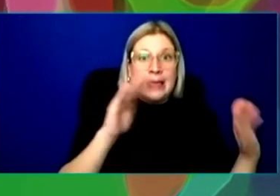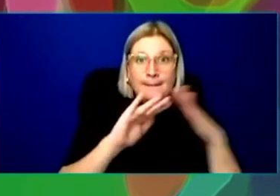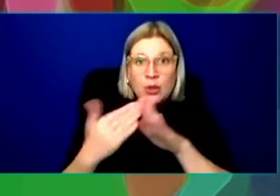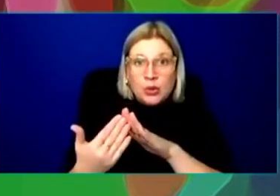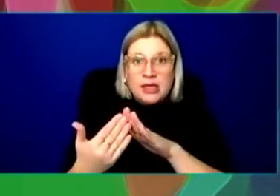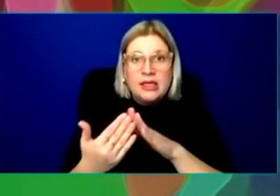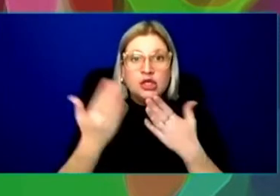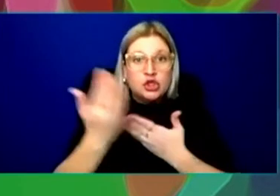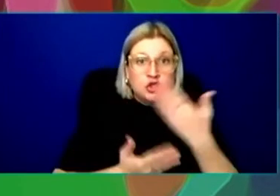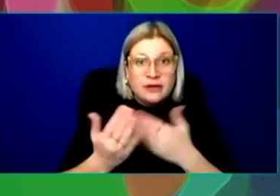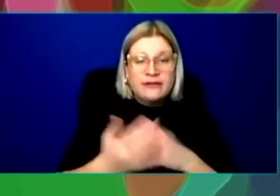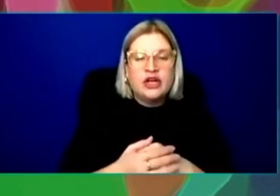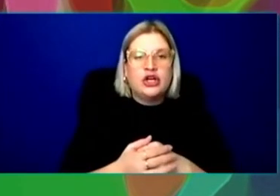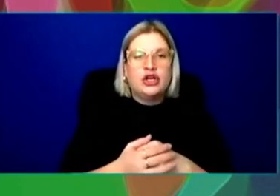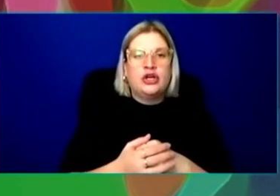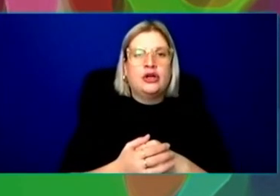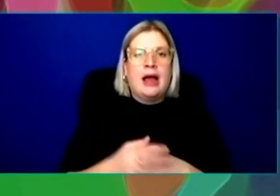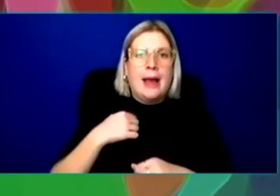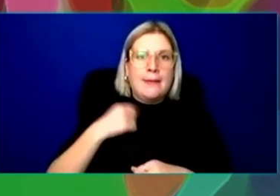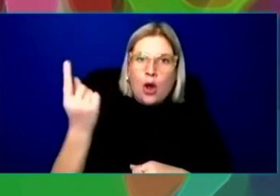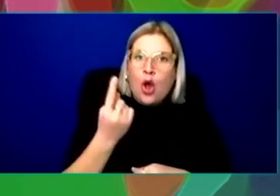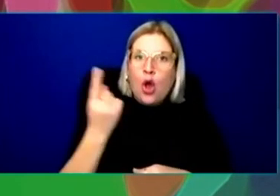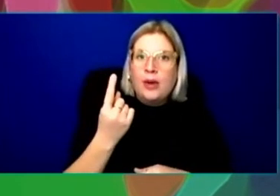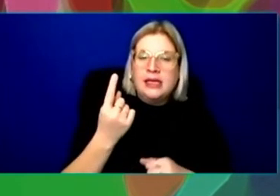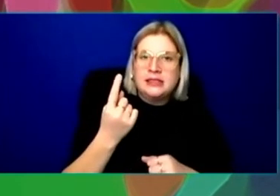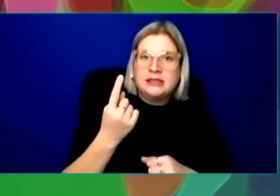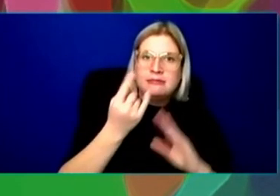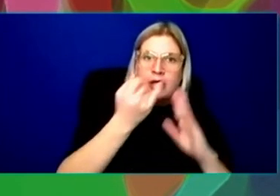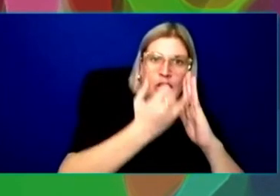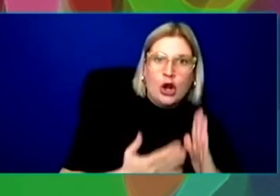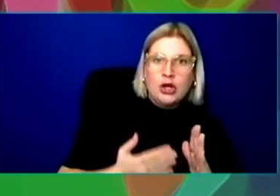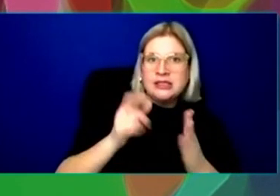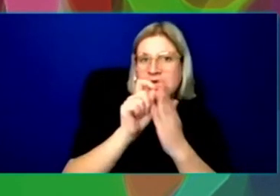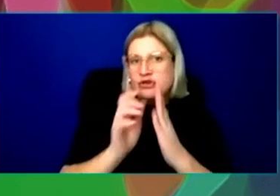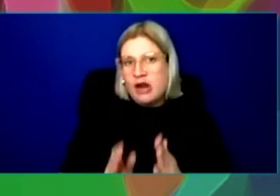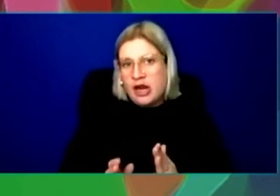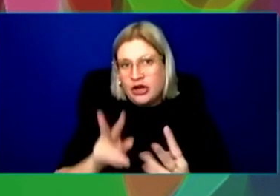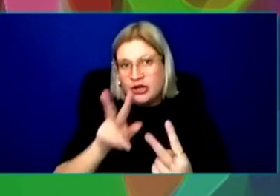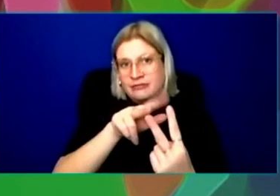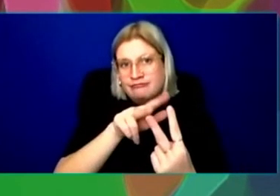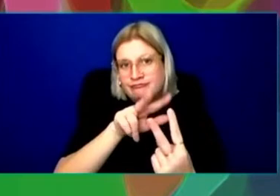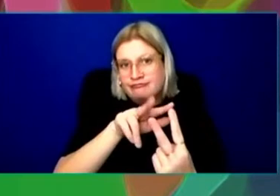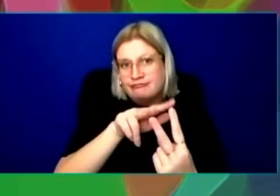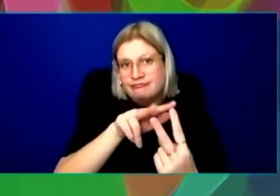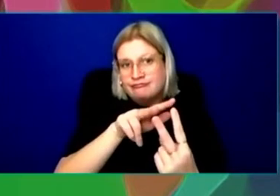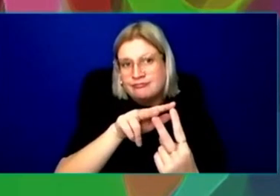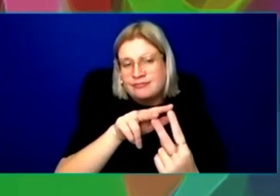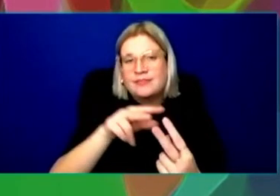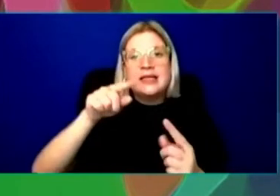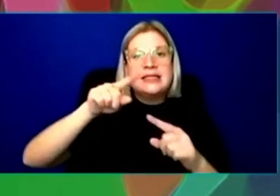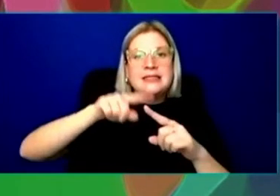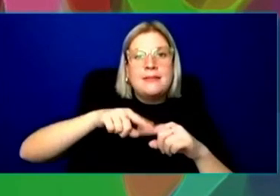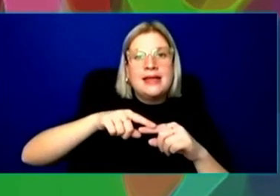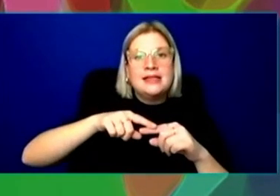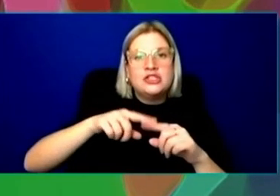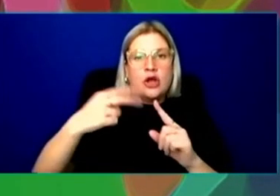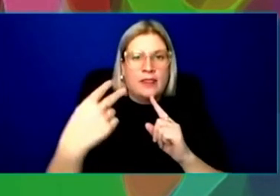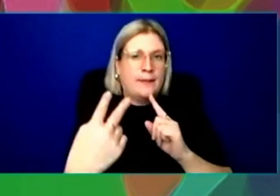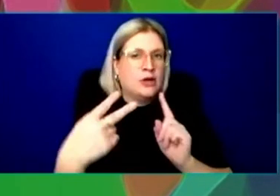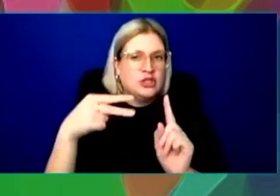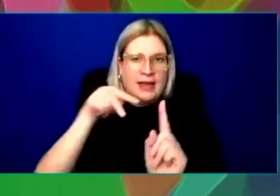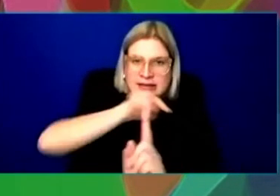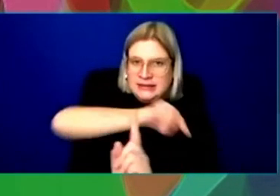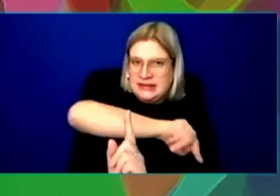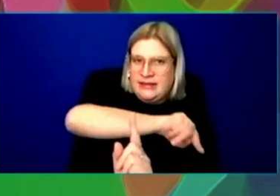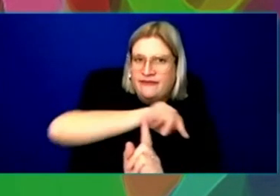I'm a storytelling artist. I'm always that. It just depends on, you know, what lens you're looking at me through, you know?